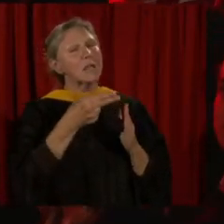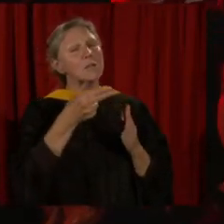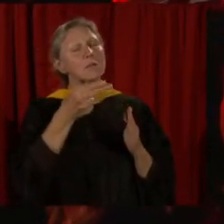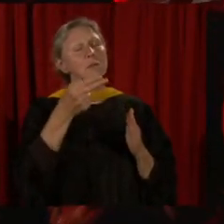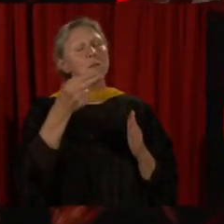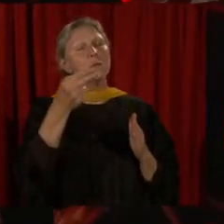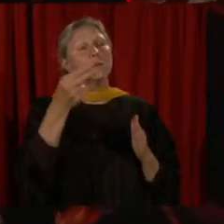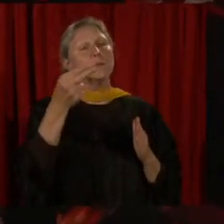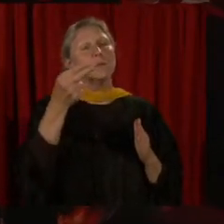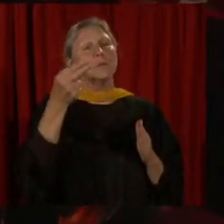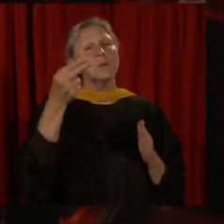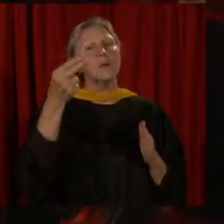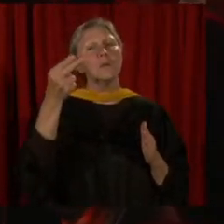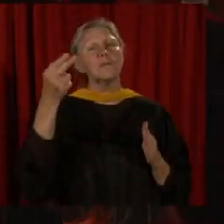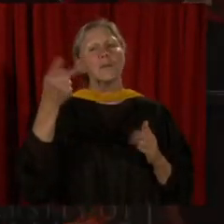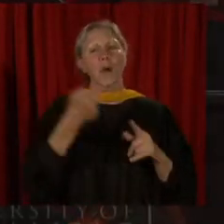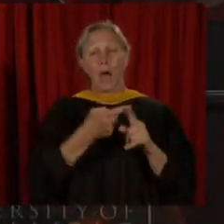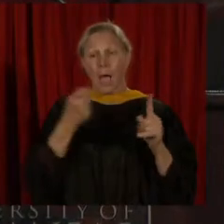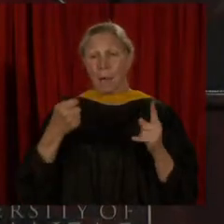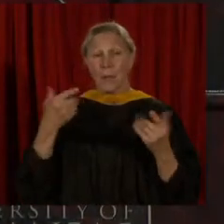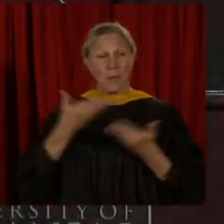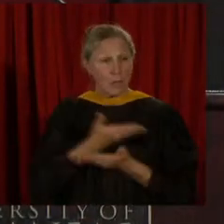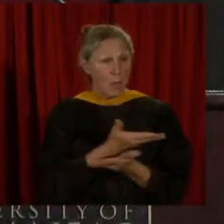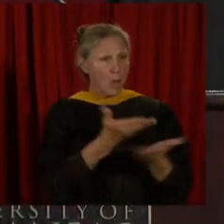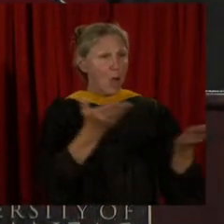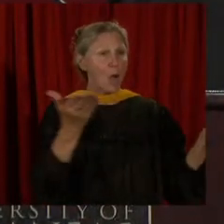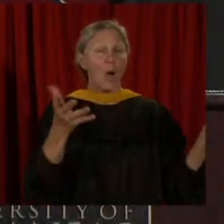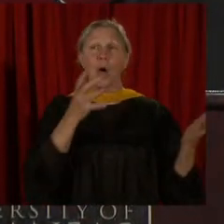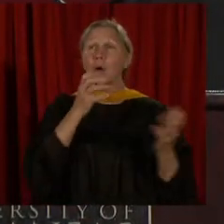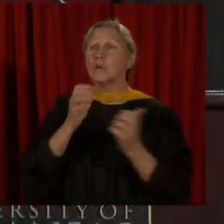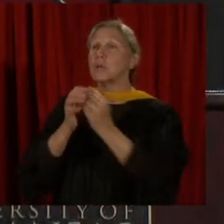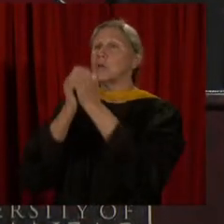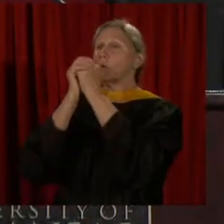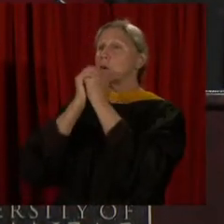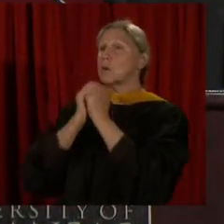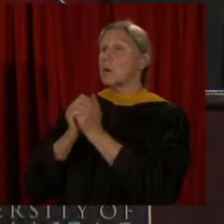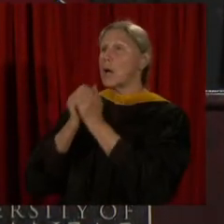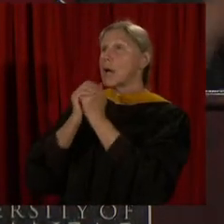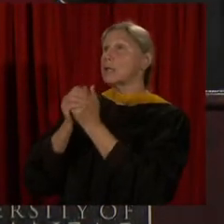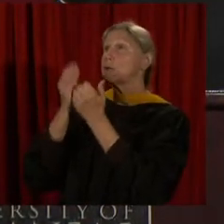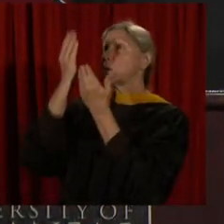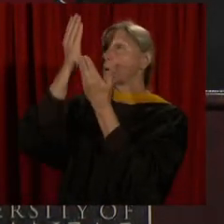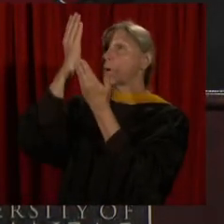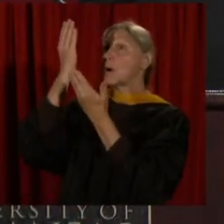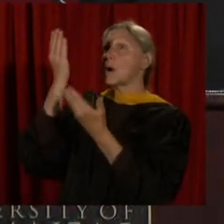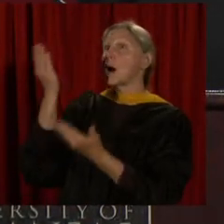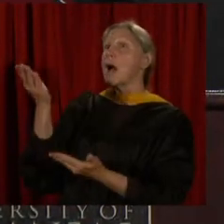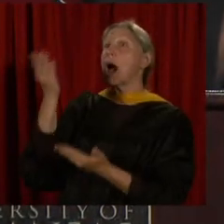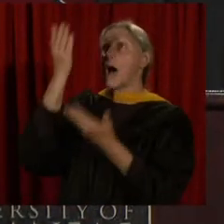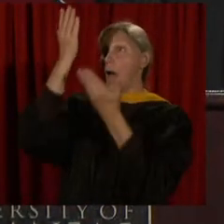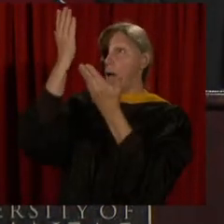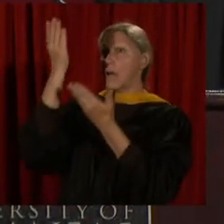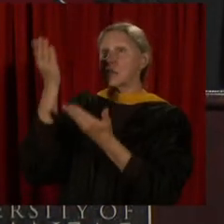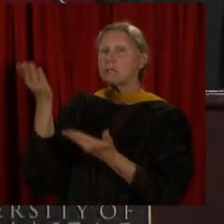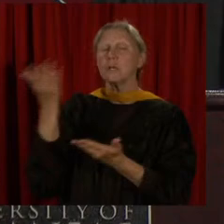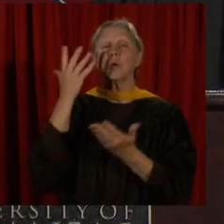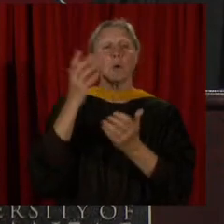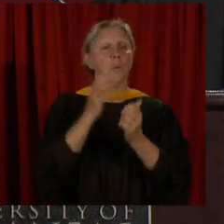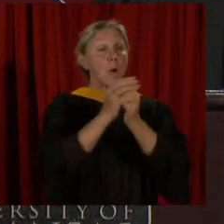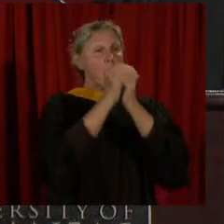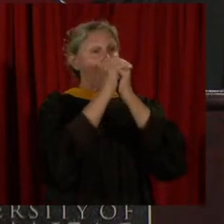and true, from those who adore